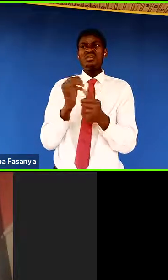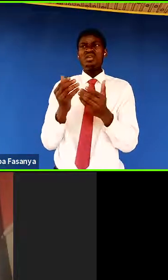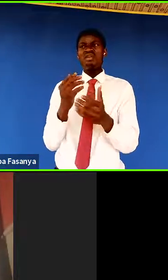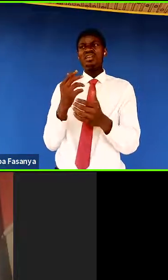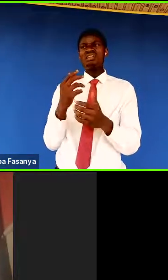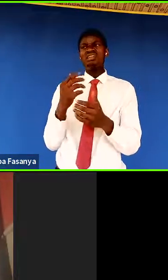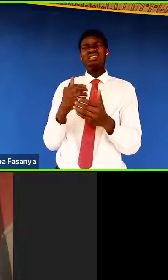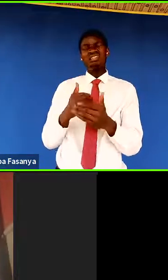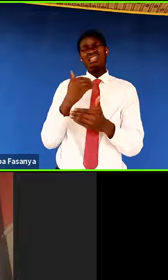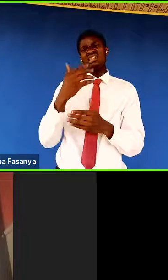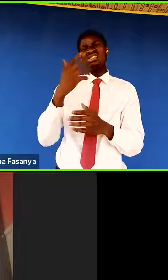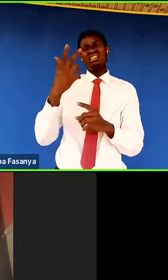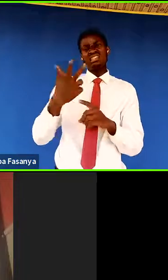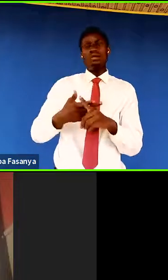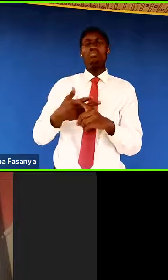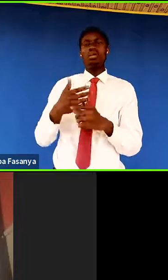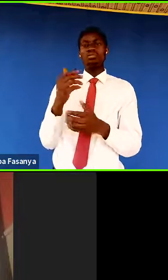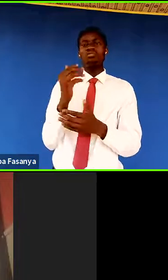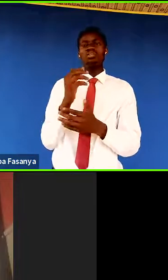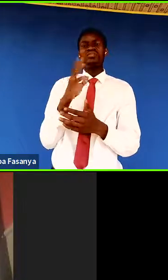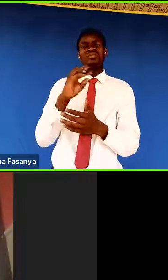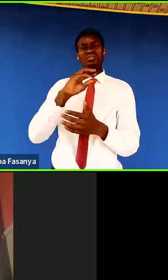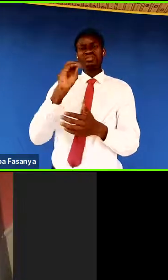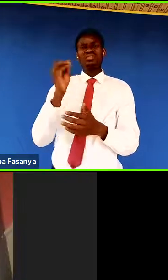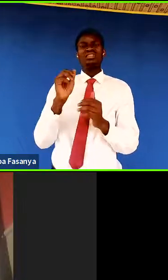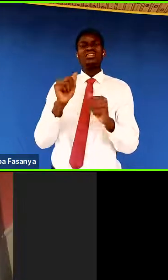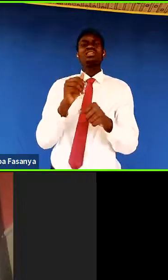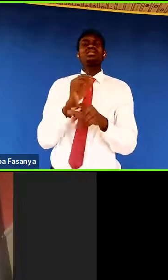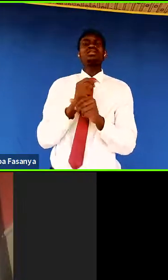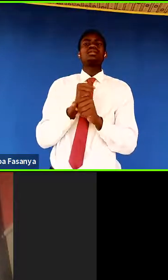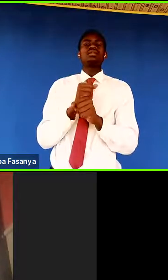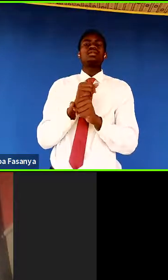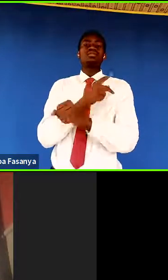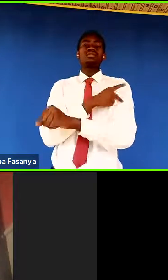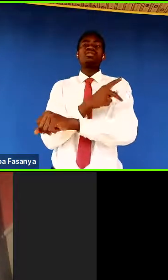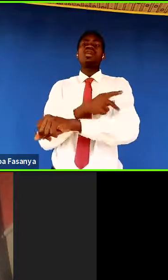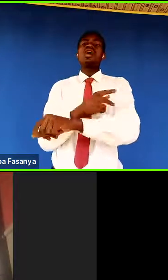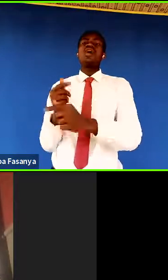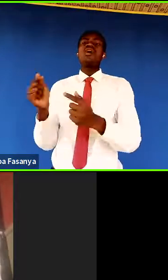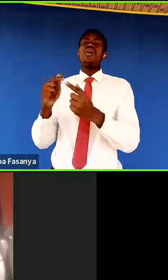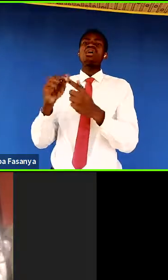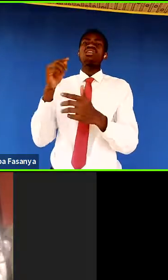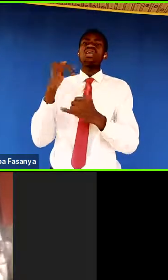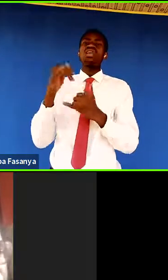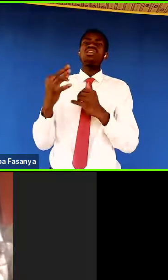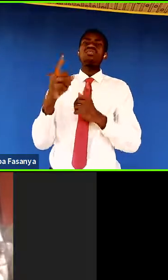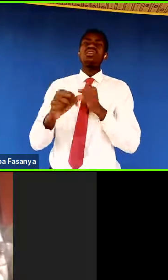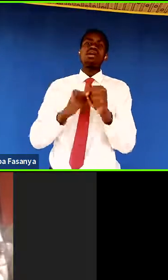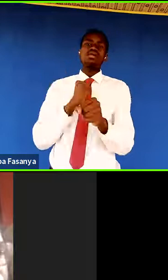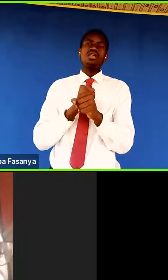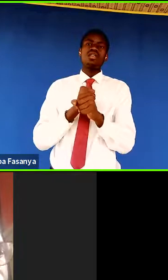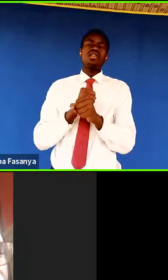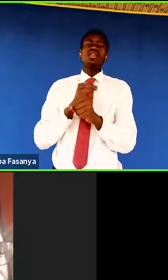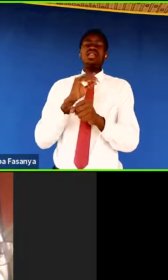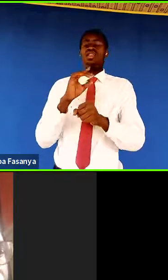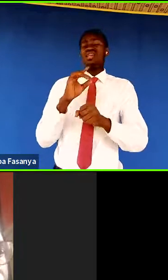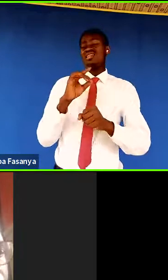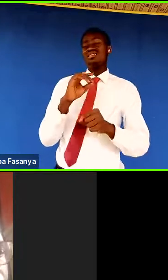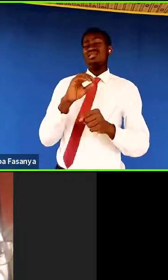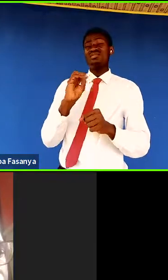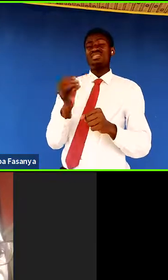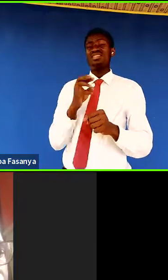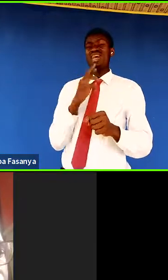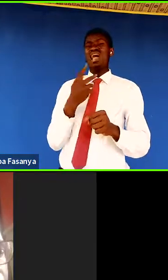get pregnant. That is until at the end of 1 year, the 8% that are not able to get pregnant are the ones that should seek